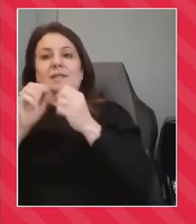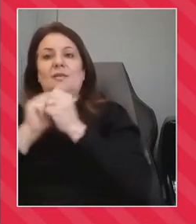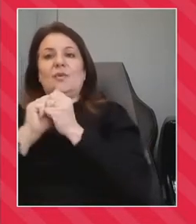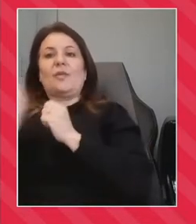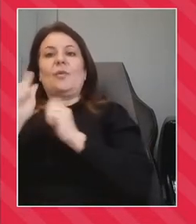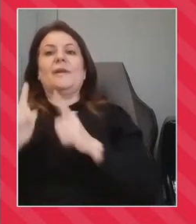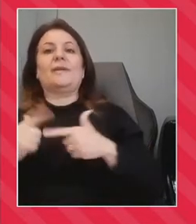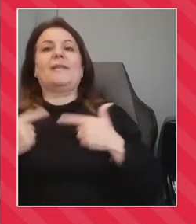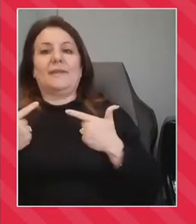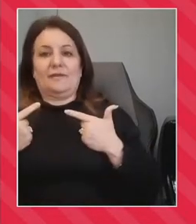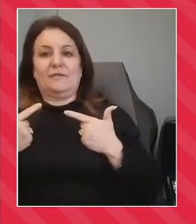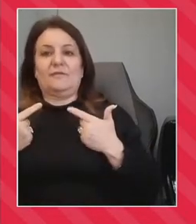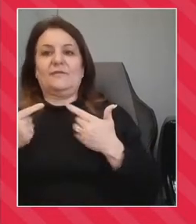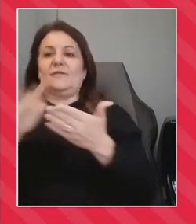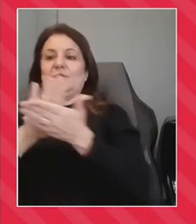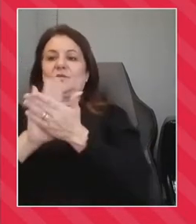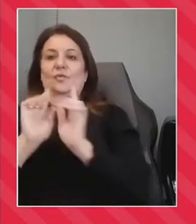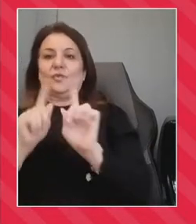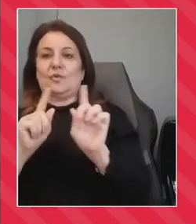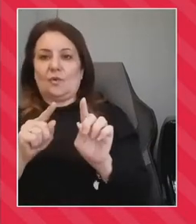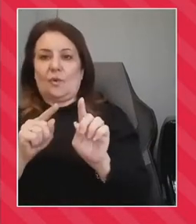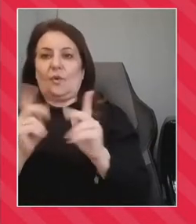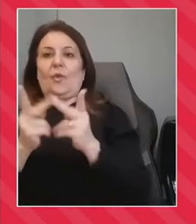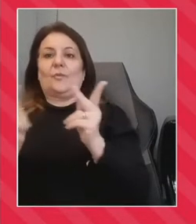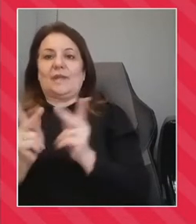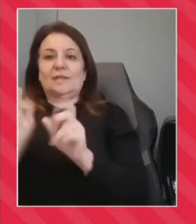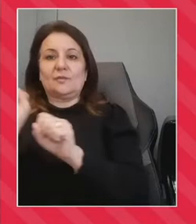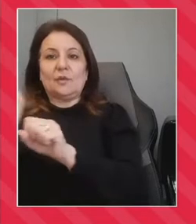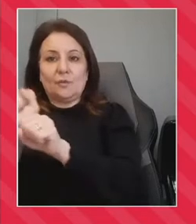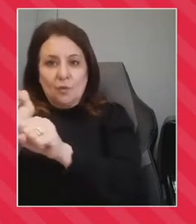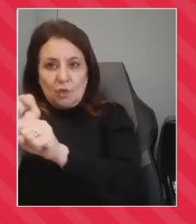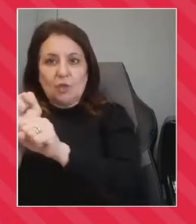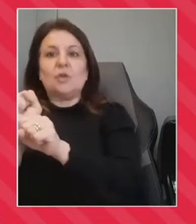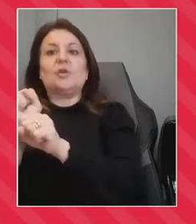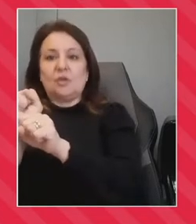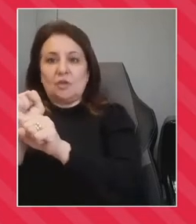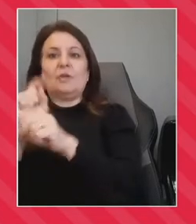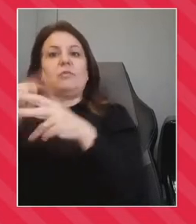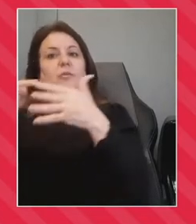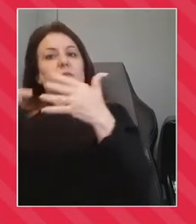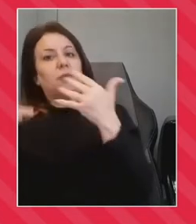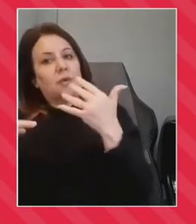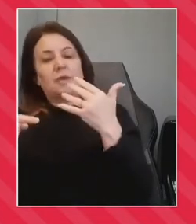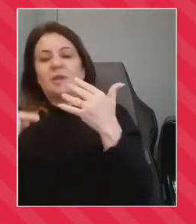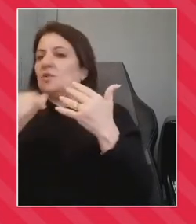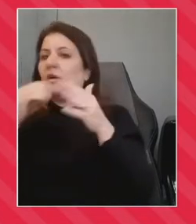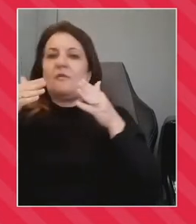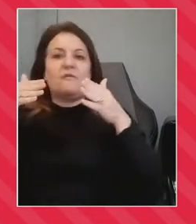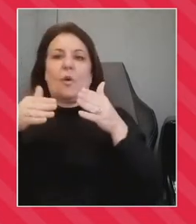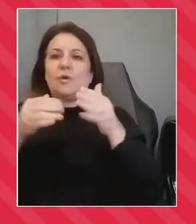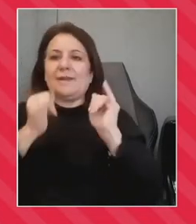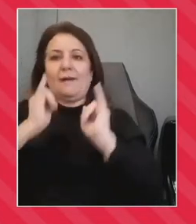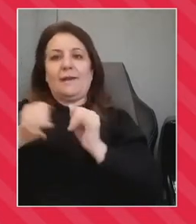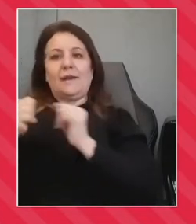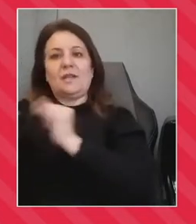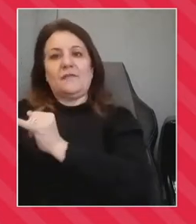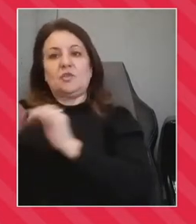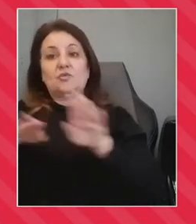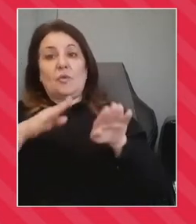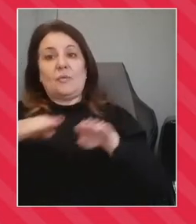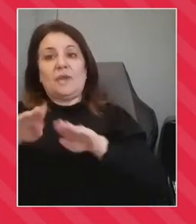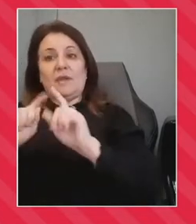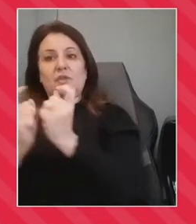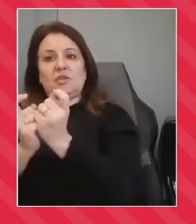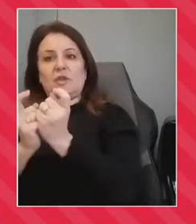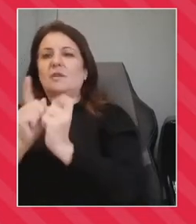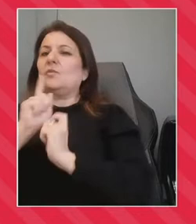and the schools we attend and the places we work. And so rather than focusing on this individual behavior change, we need to really